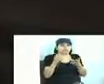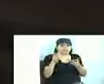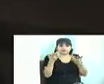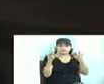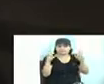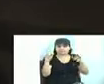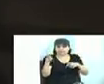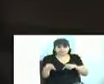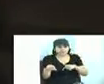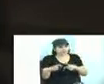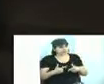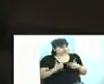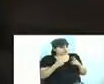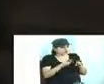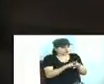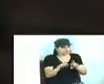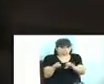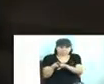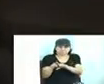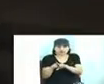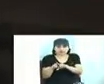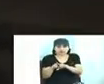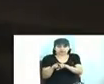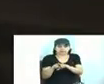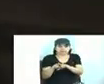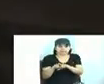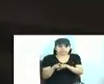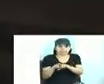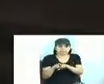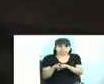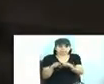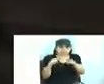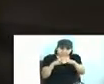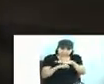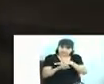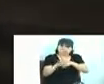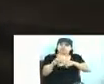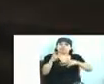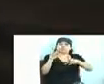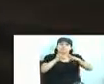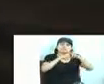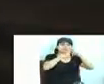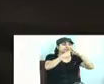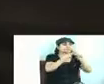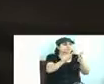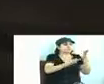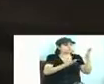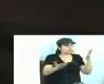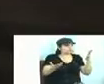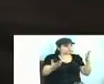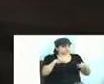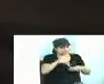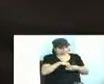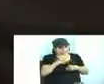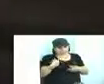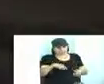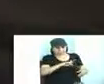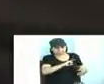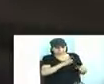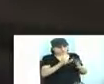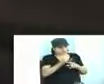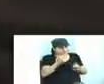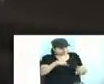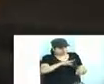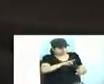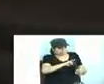lived as though we believed that God was giving birth to something amazing and wonderful within us and through us? What if we imagined